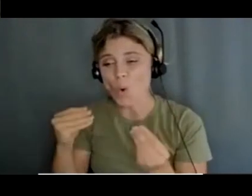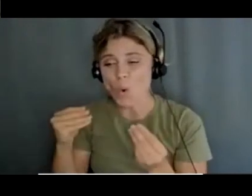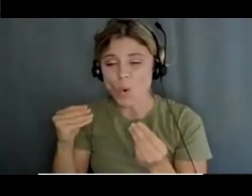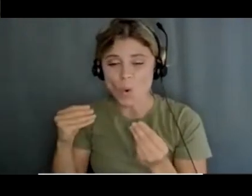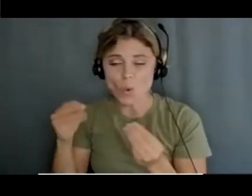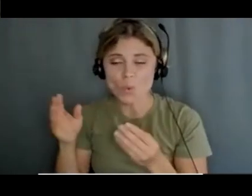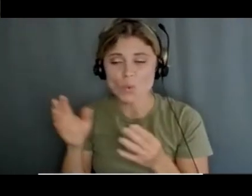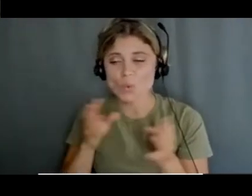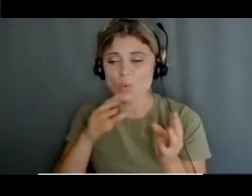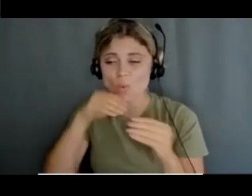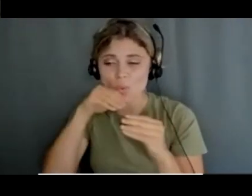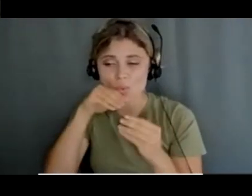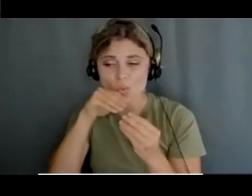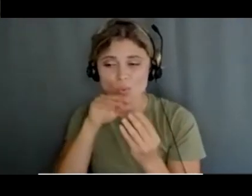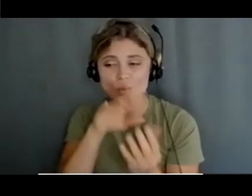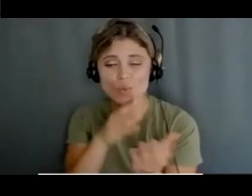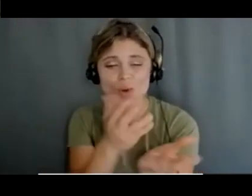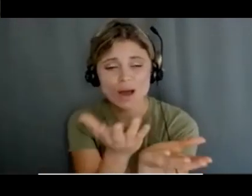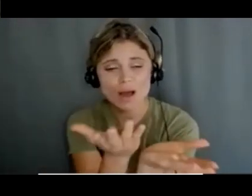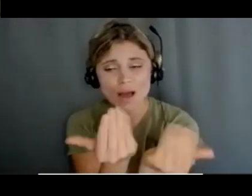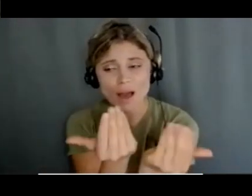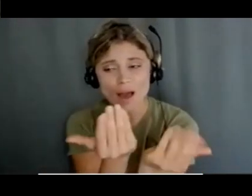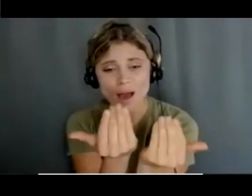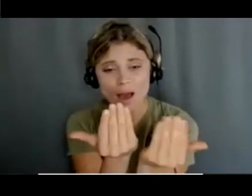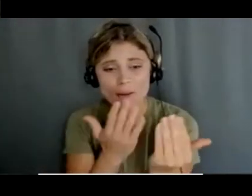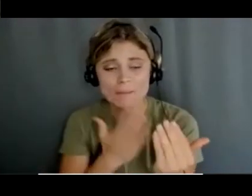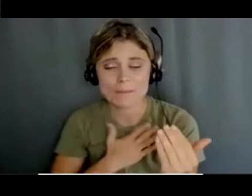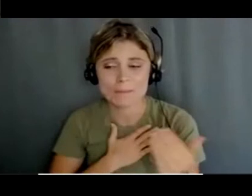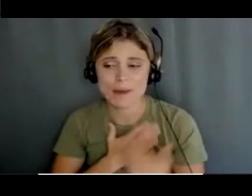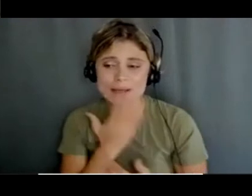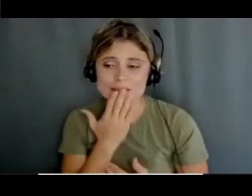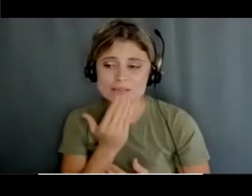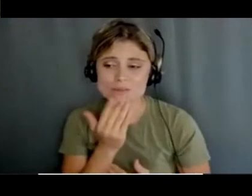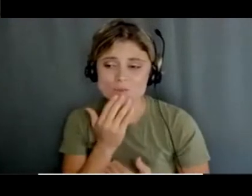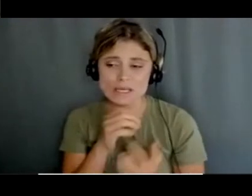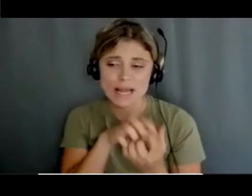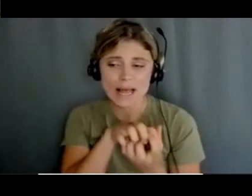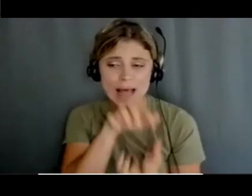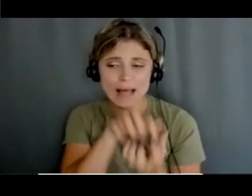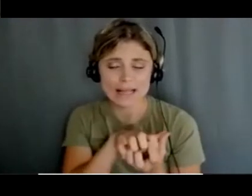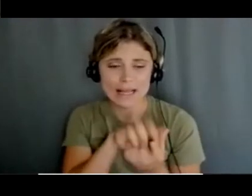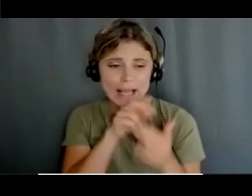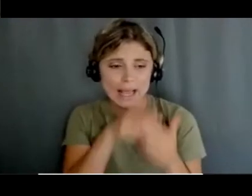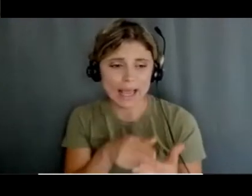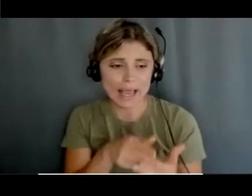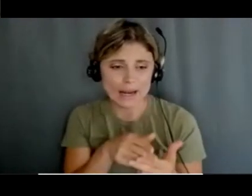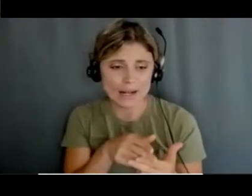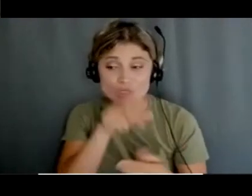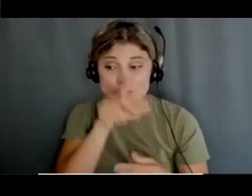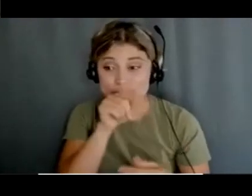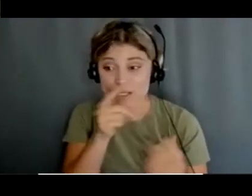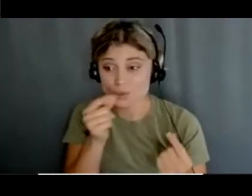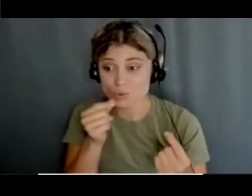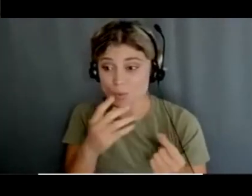said, "Come here, my sweet little alligator." And the little chicken climbed happily onto